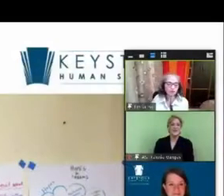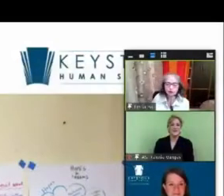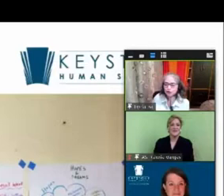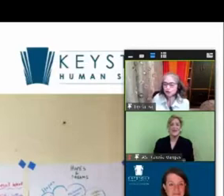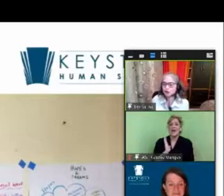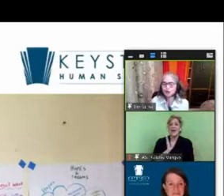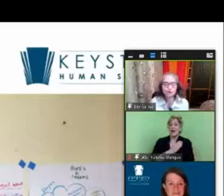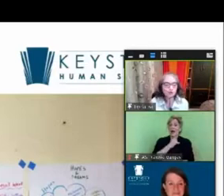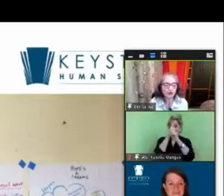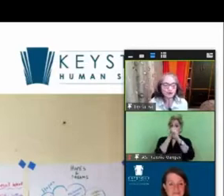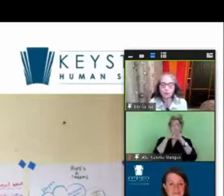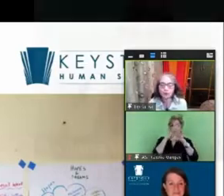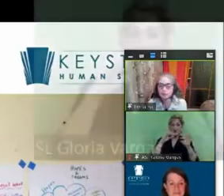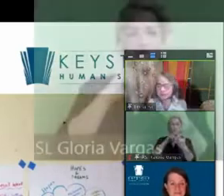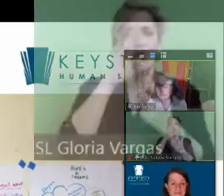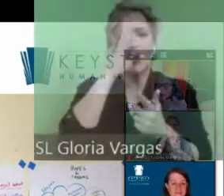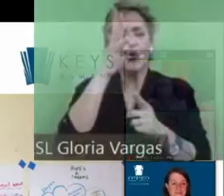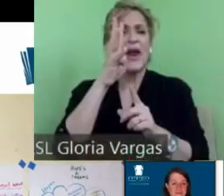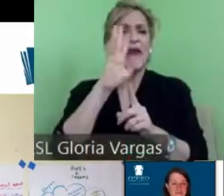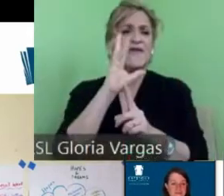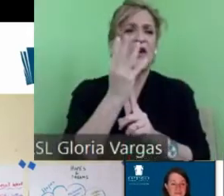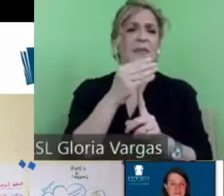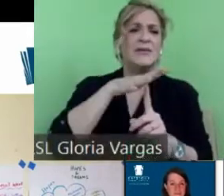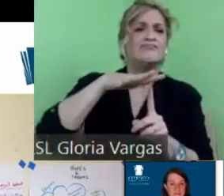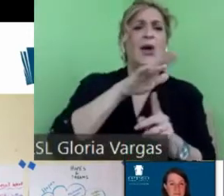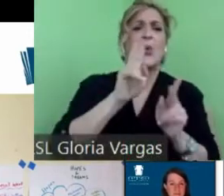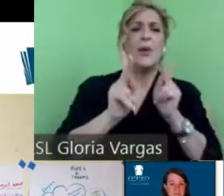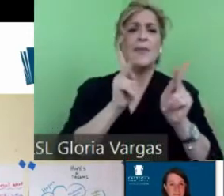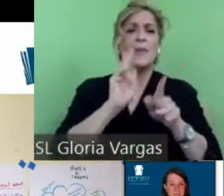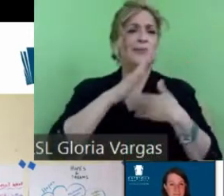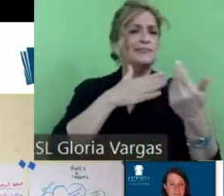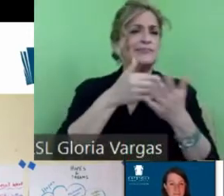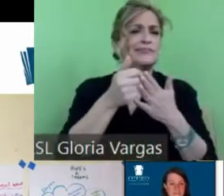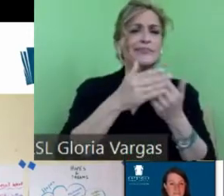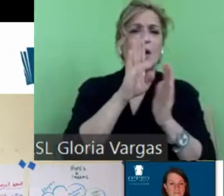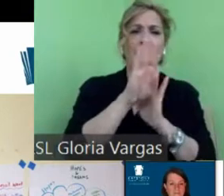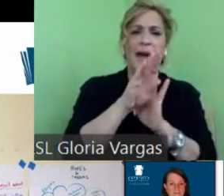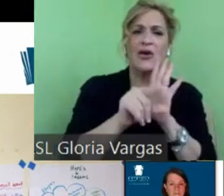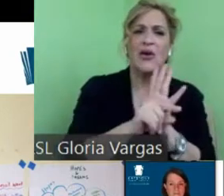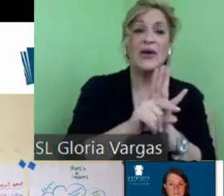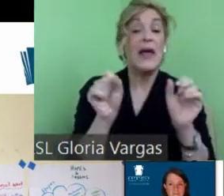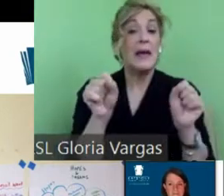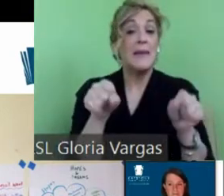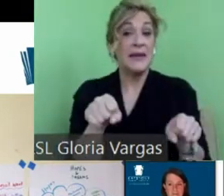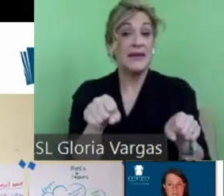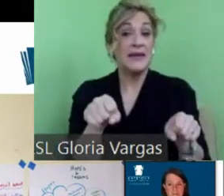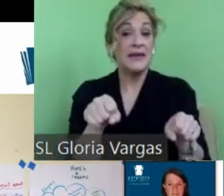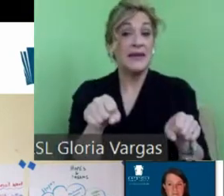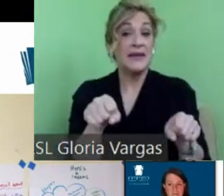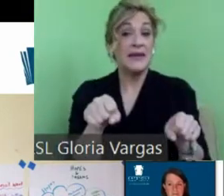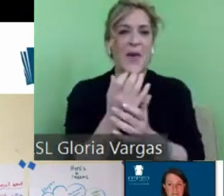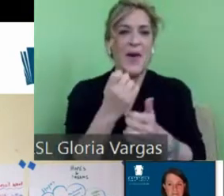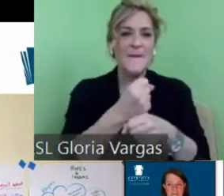Our vision is to create an environment where all people, regardless of background and ability, can grow